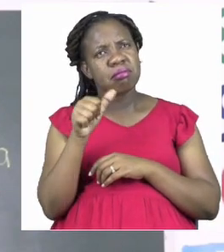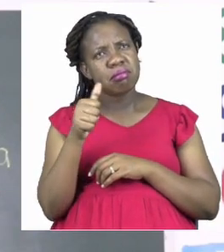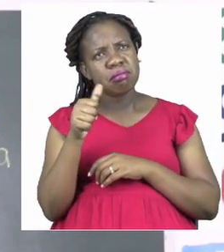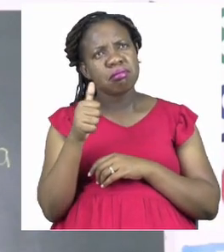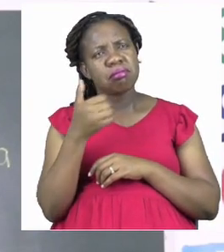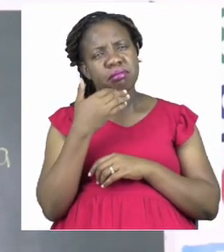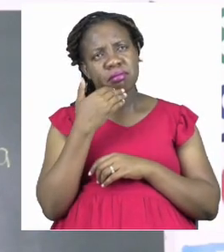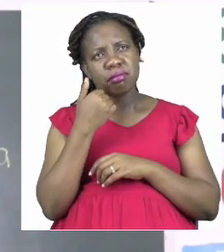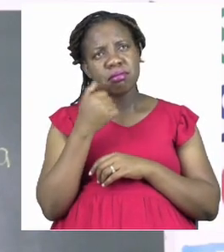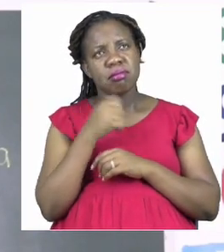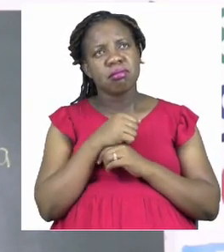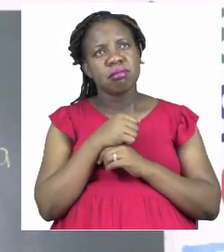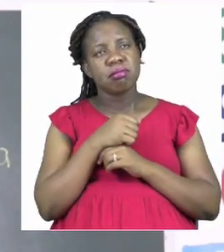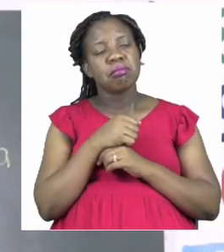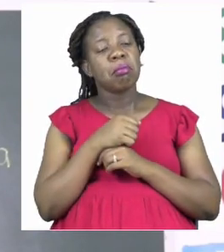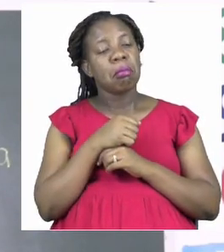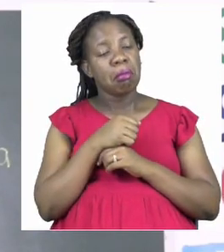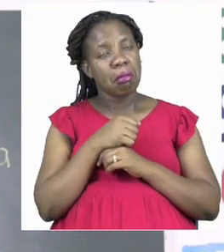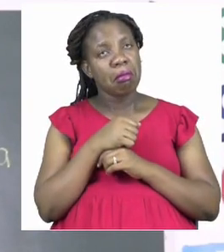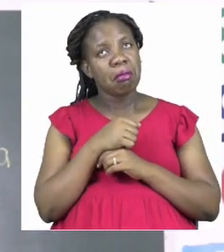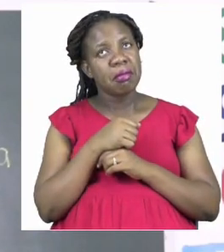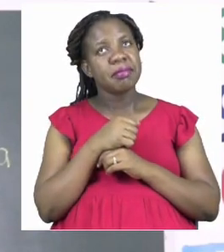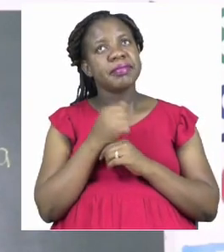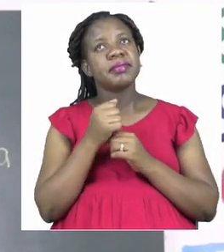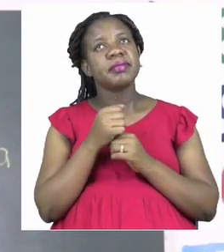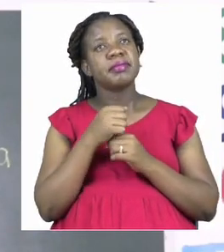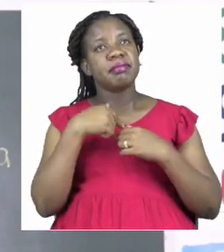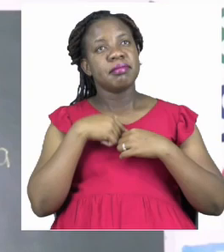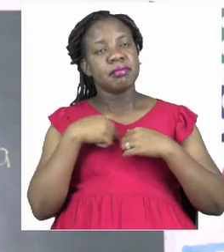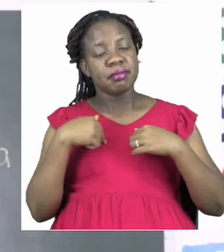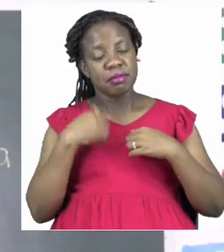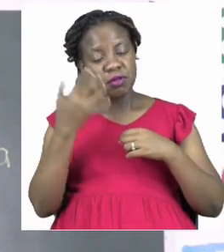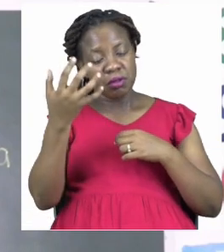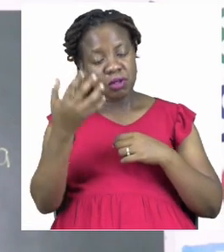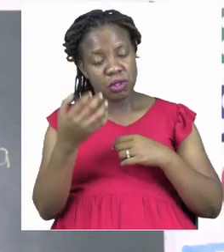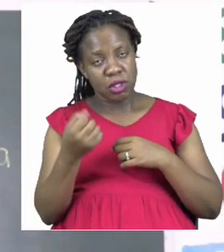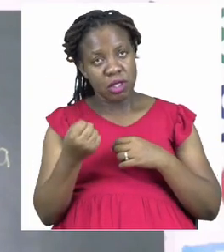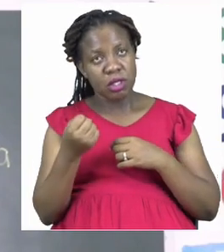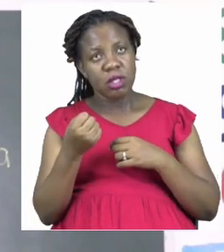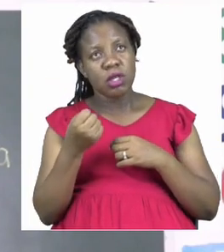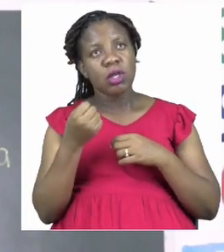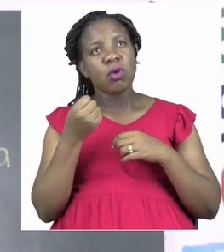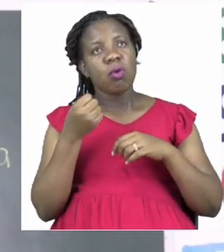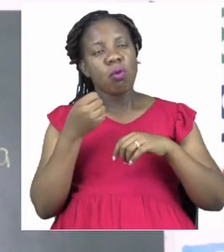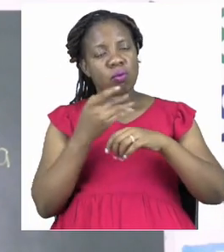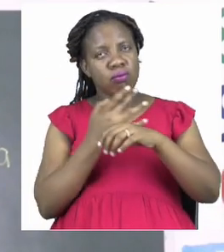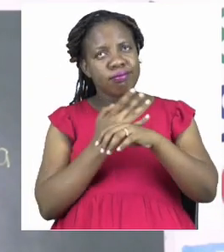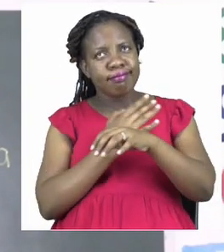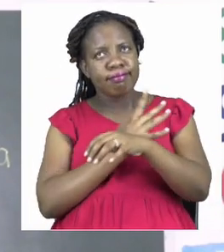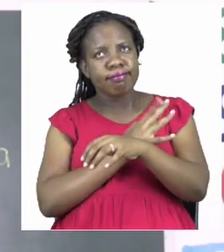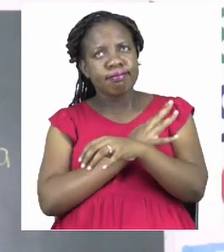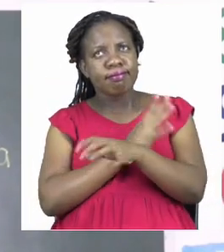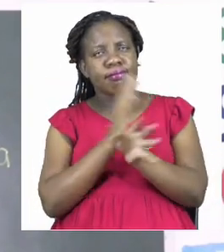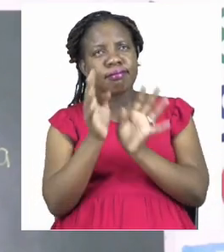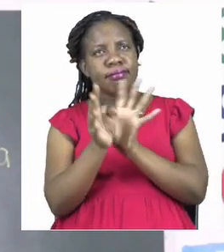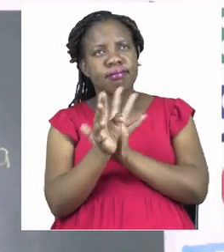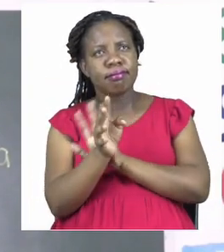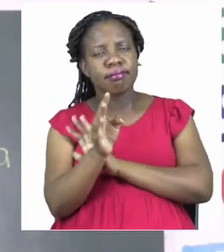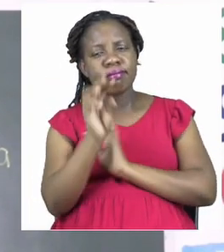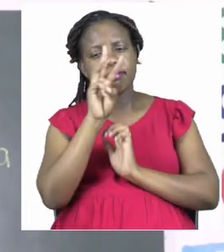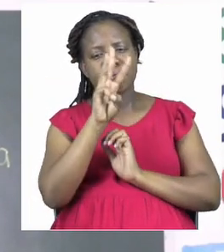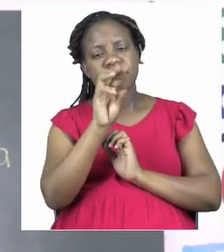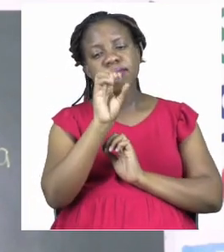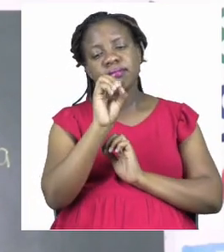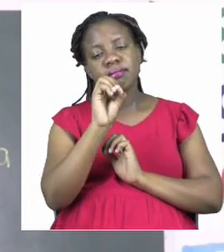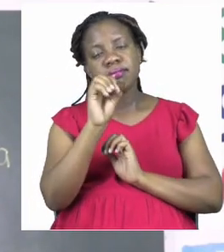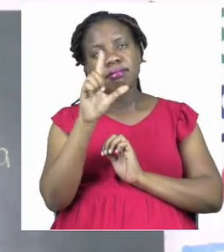We get wool. Wool sounds correct. So go ahead and write wool. We're going